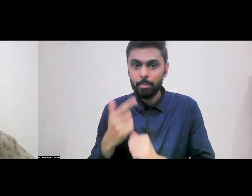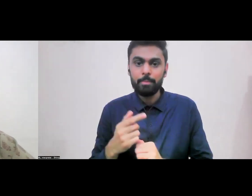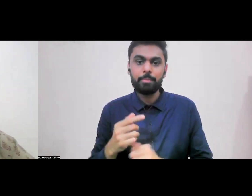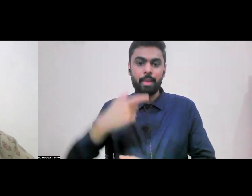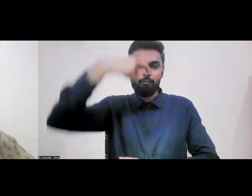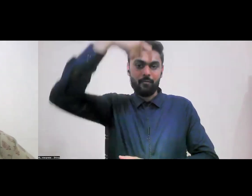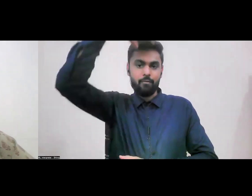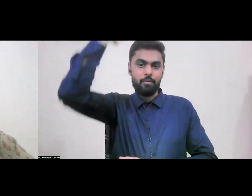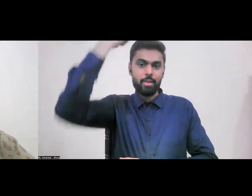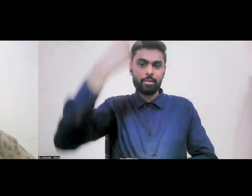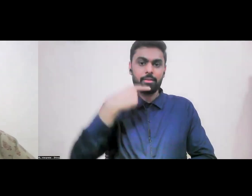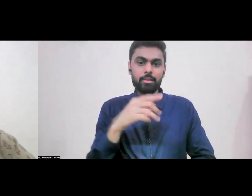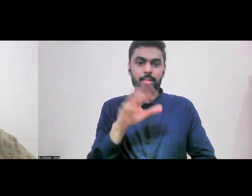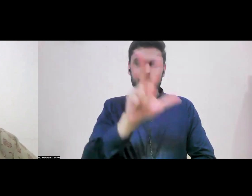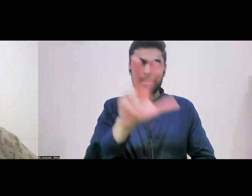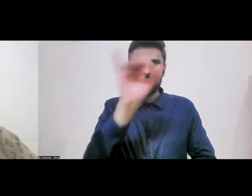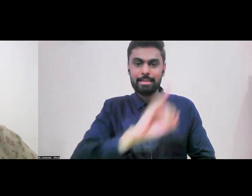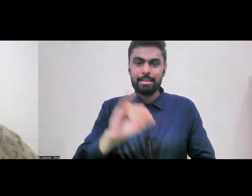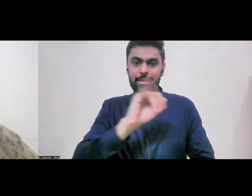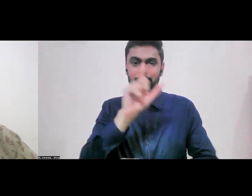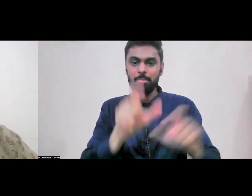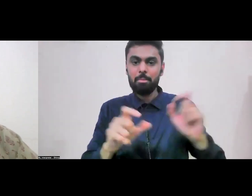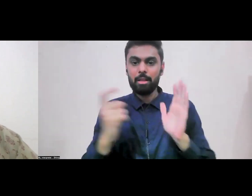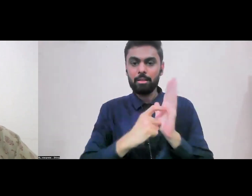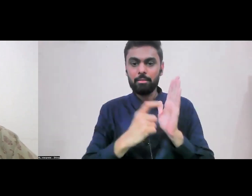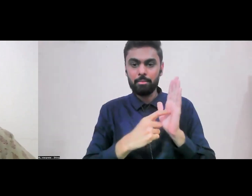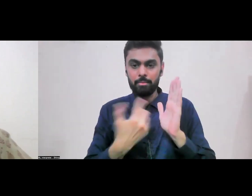I'll end the poll. Okay, go ahead. Yeah, end it, please.